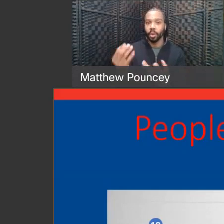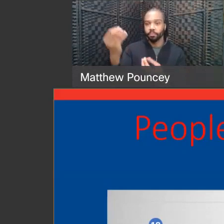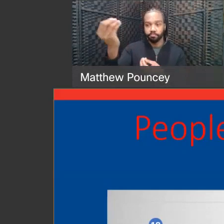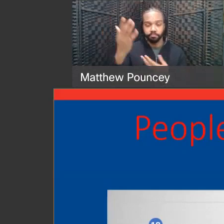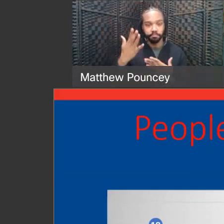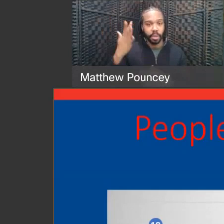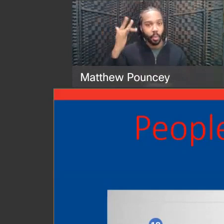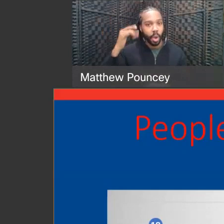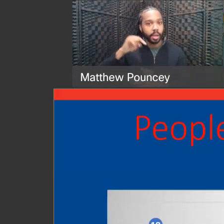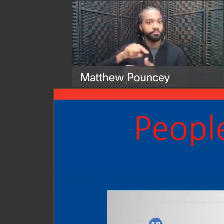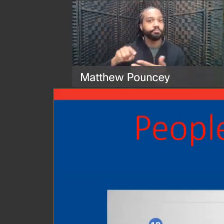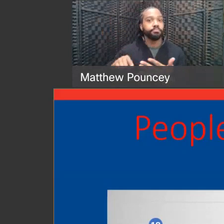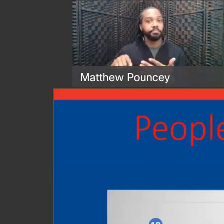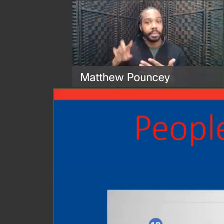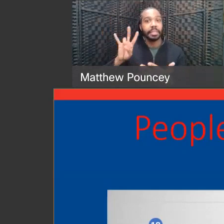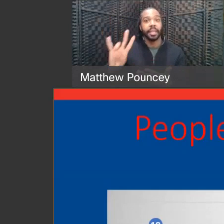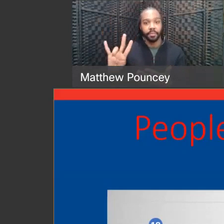cause of death for 7 people.